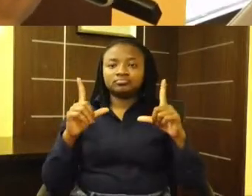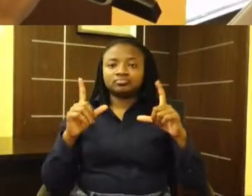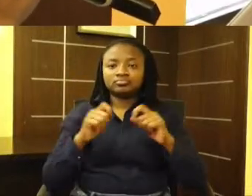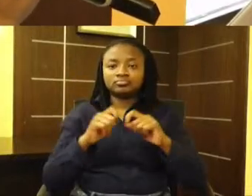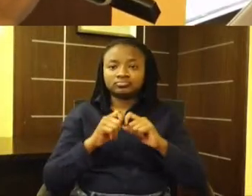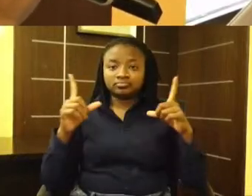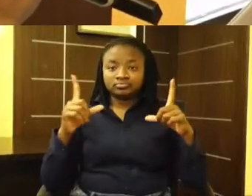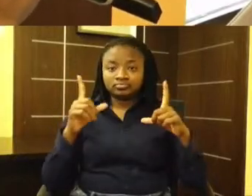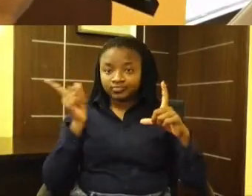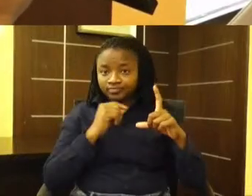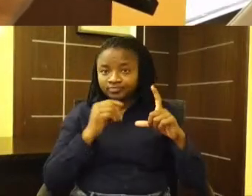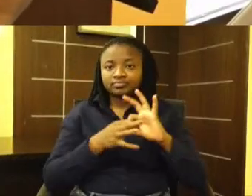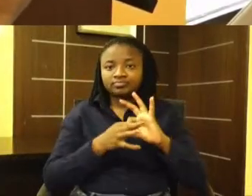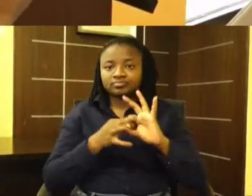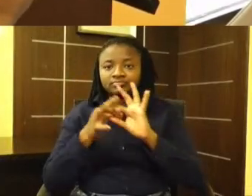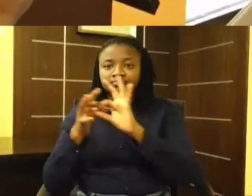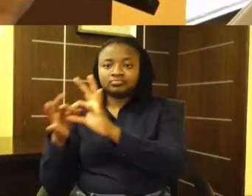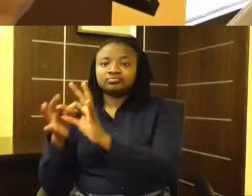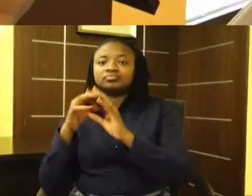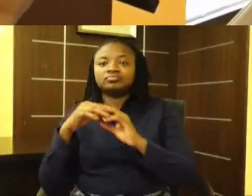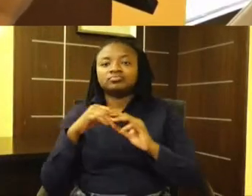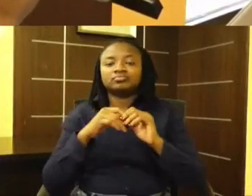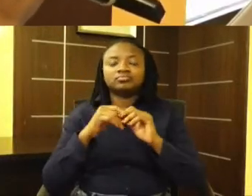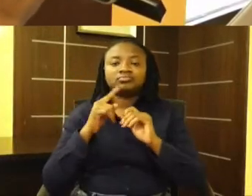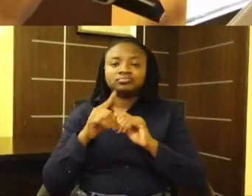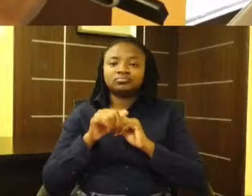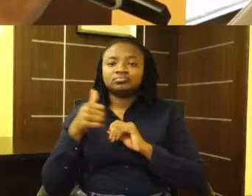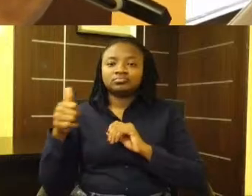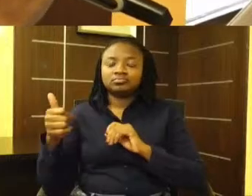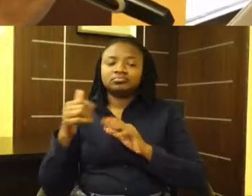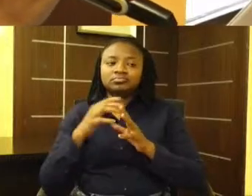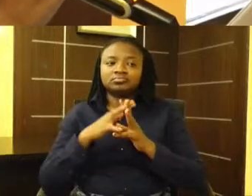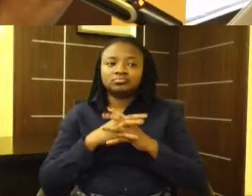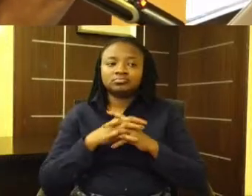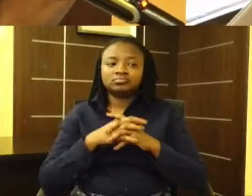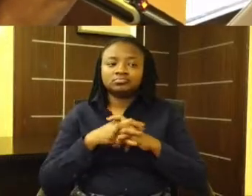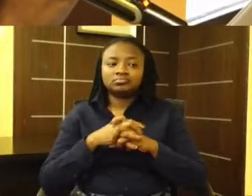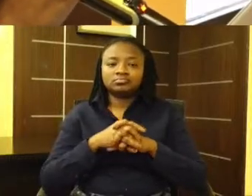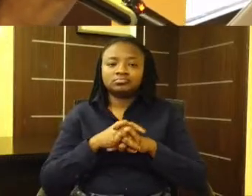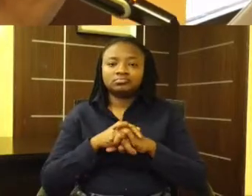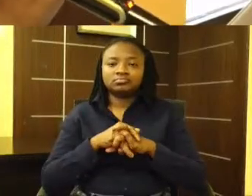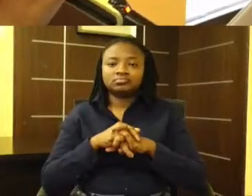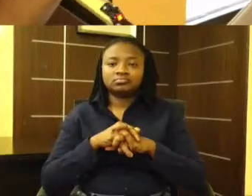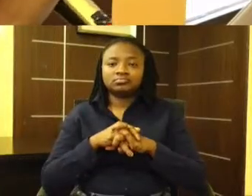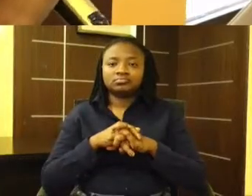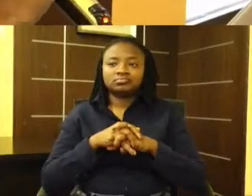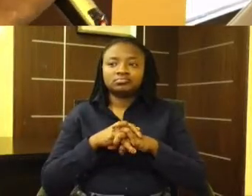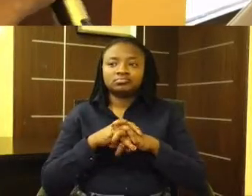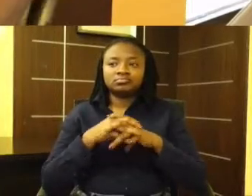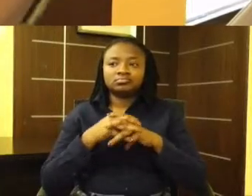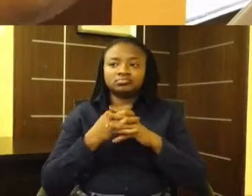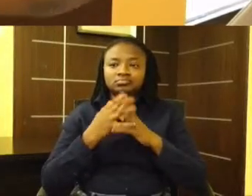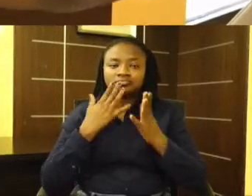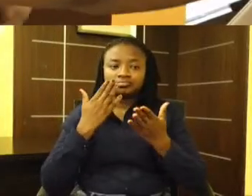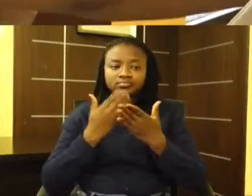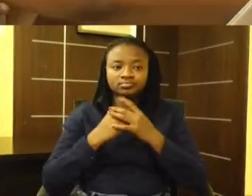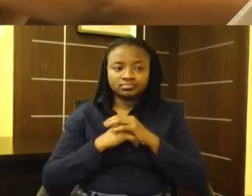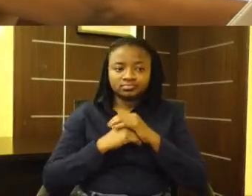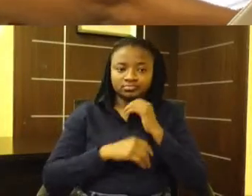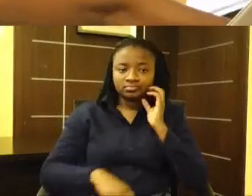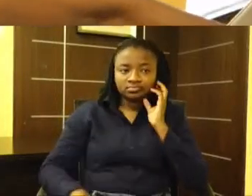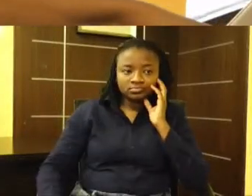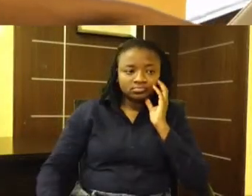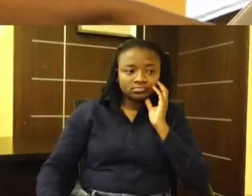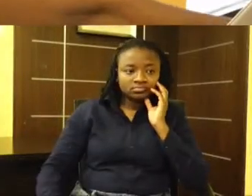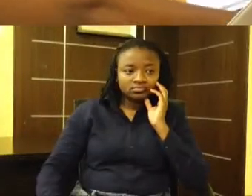that redirects you to WhatsApp. And yeah, thank you.